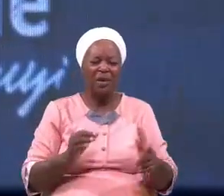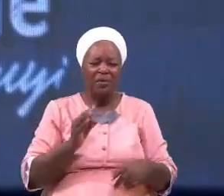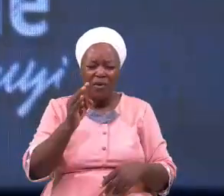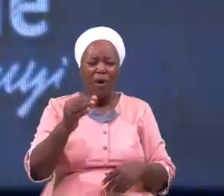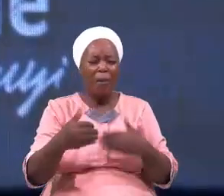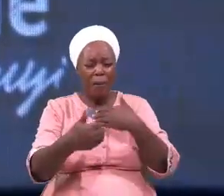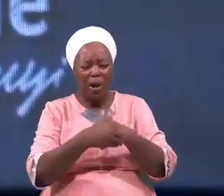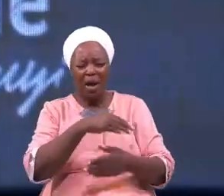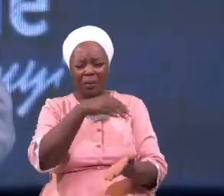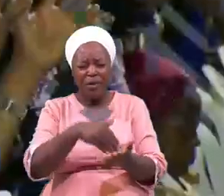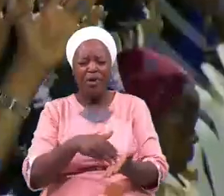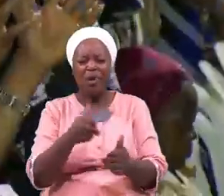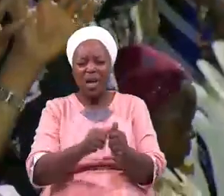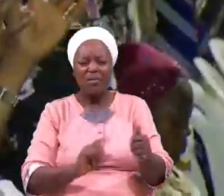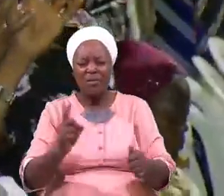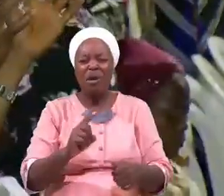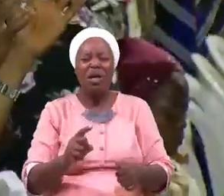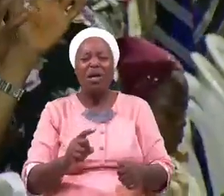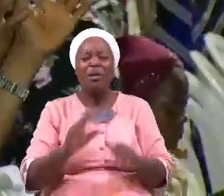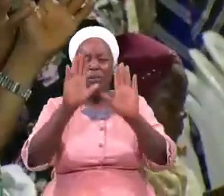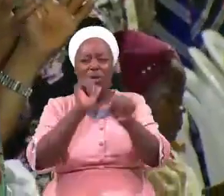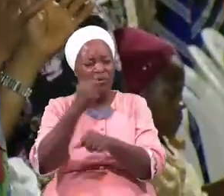everywhere, miracle for you.